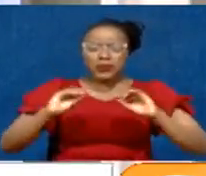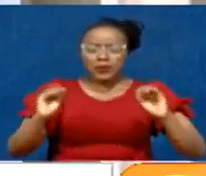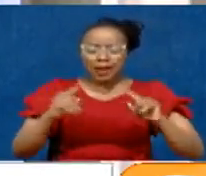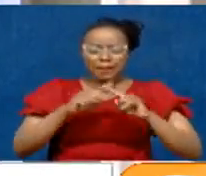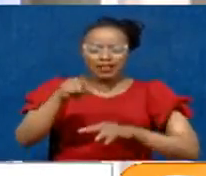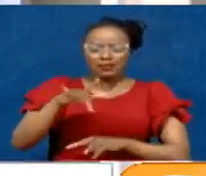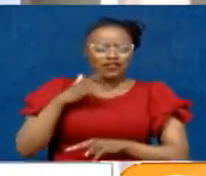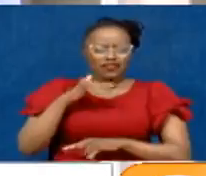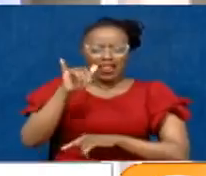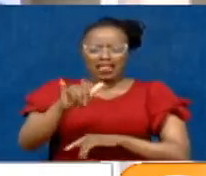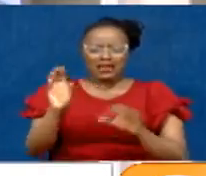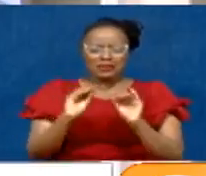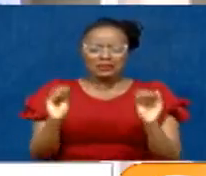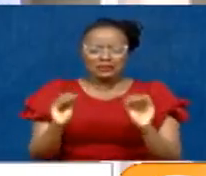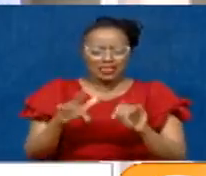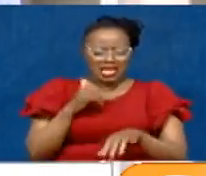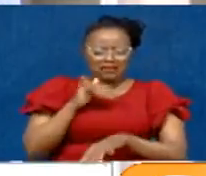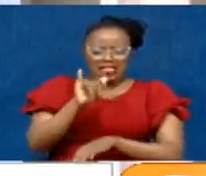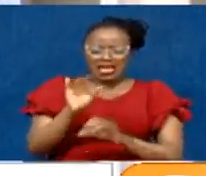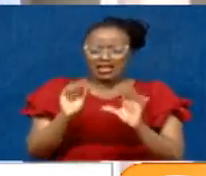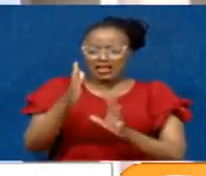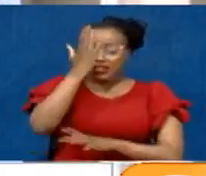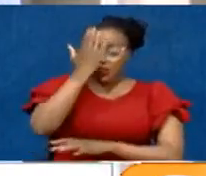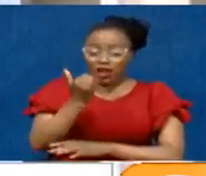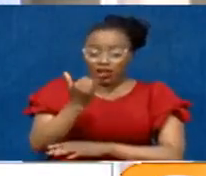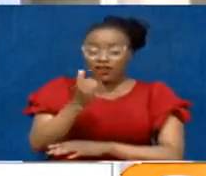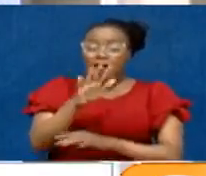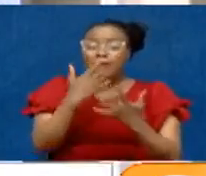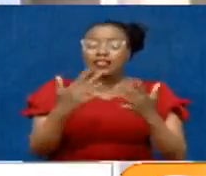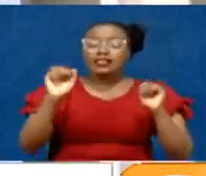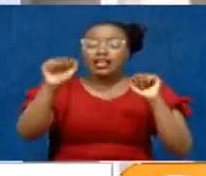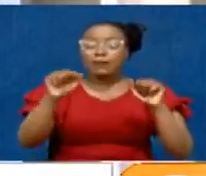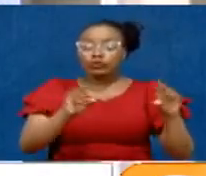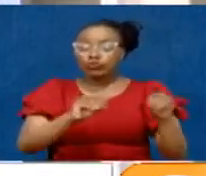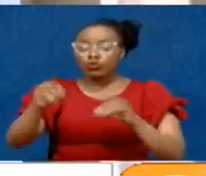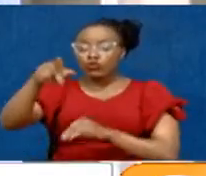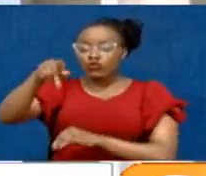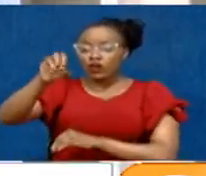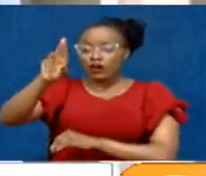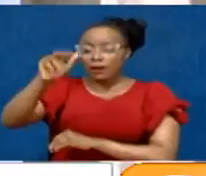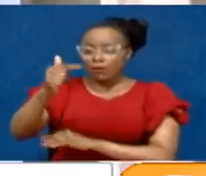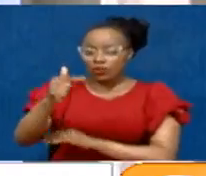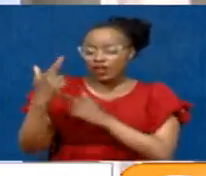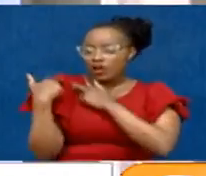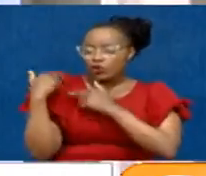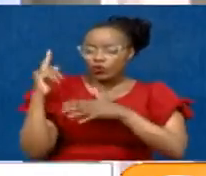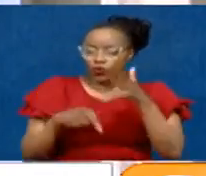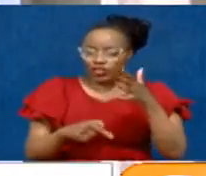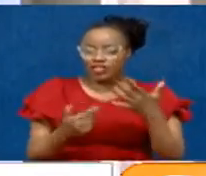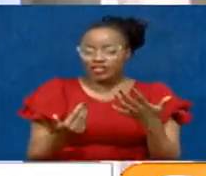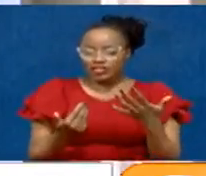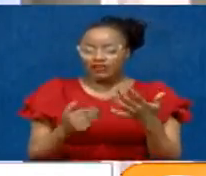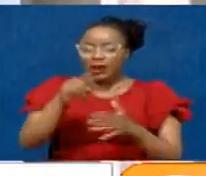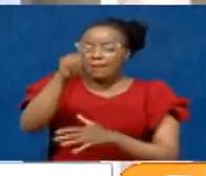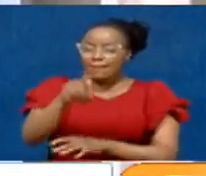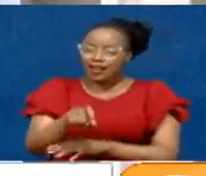it. They don't feel it because their goods can find their way to the ports with a lot of ease. So